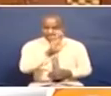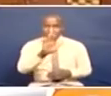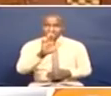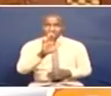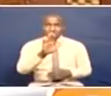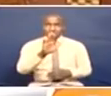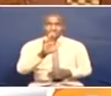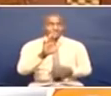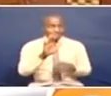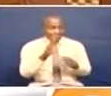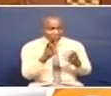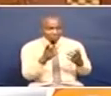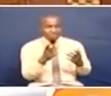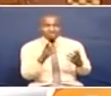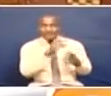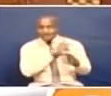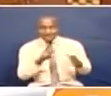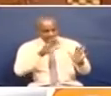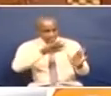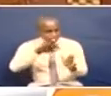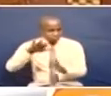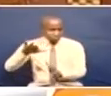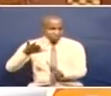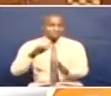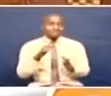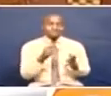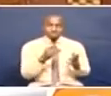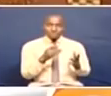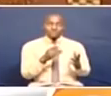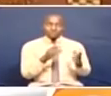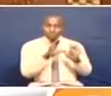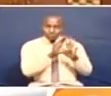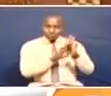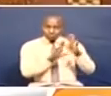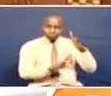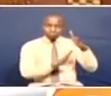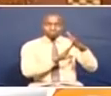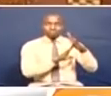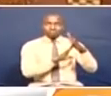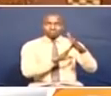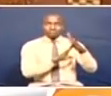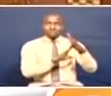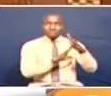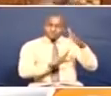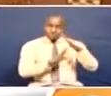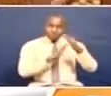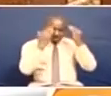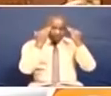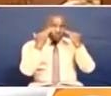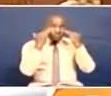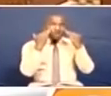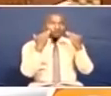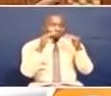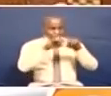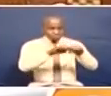against even the wishes of the king. So the constitution reigned supreme. The Supreme Court claims its place in